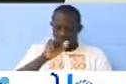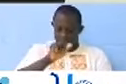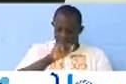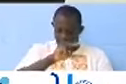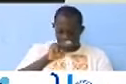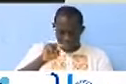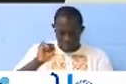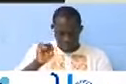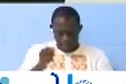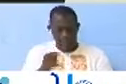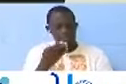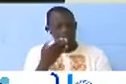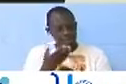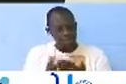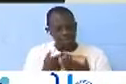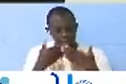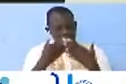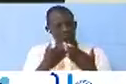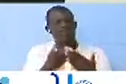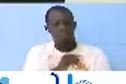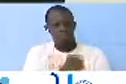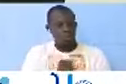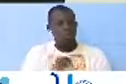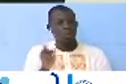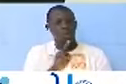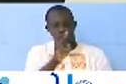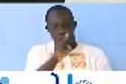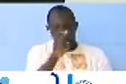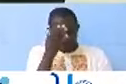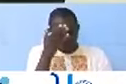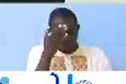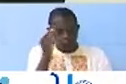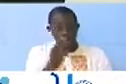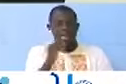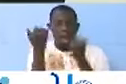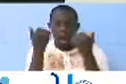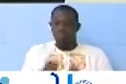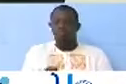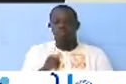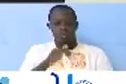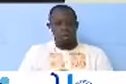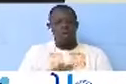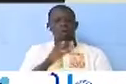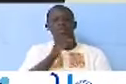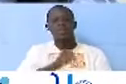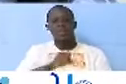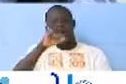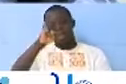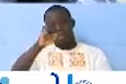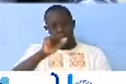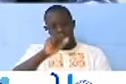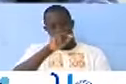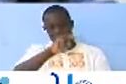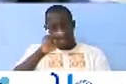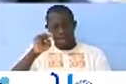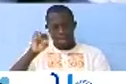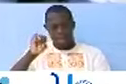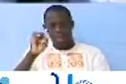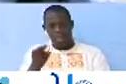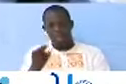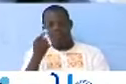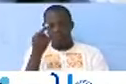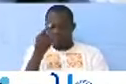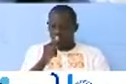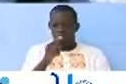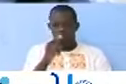about what you got to know about what had happened to Mr. Sanneh first. Silang afanyambang kuonyi mbe nyalabangu inatina munelo Mr.